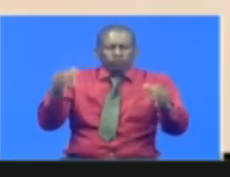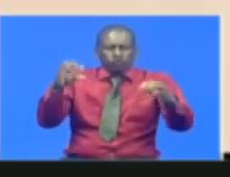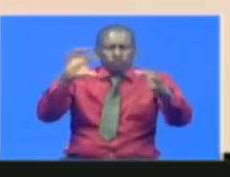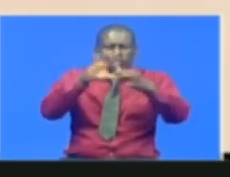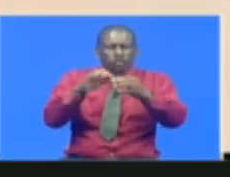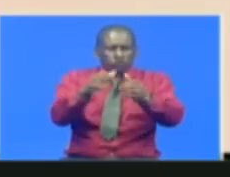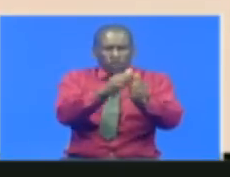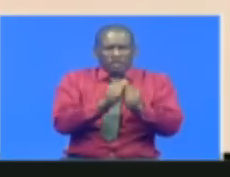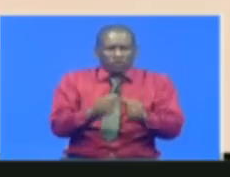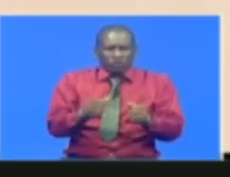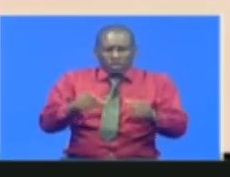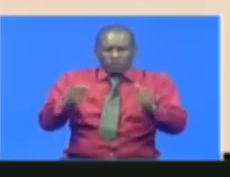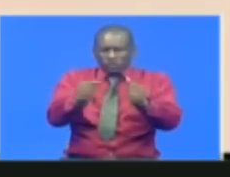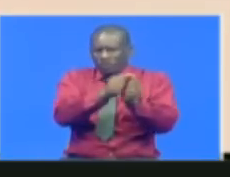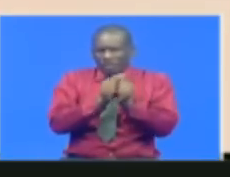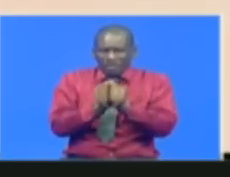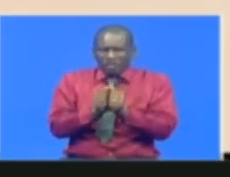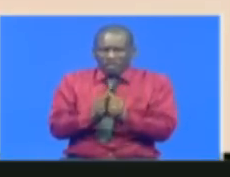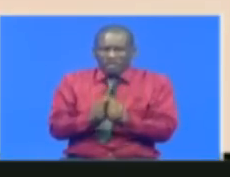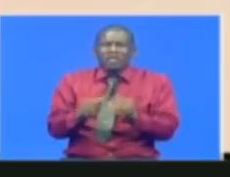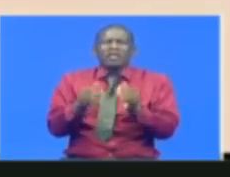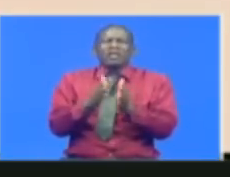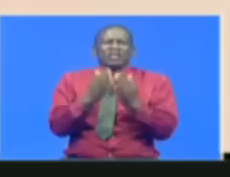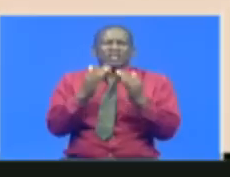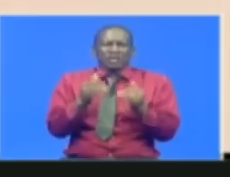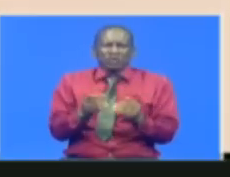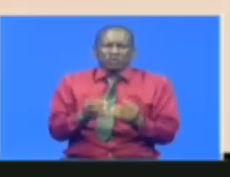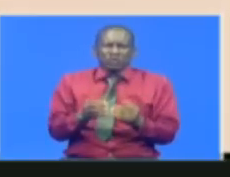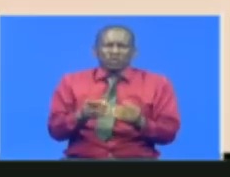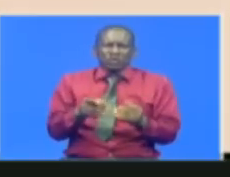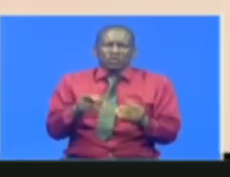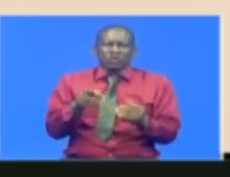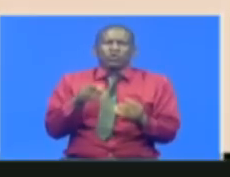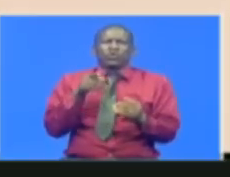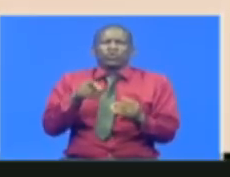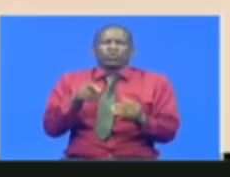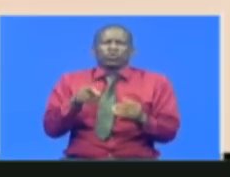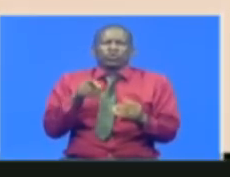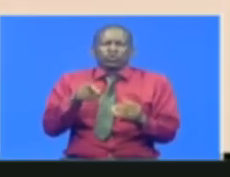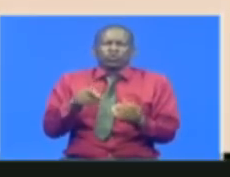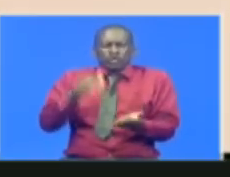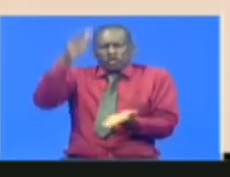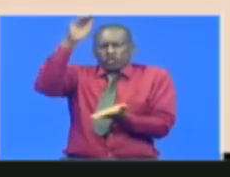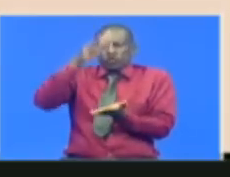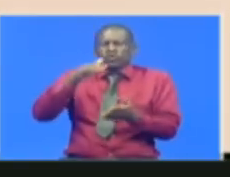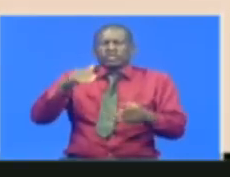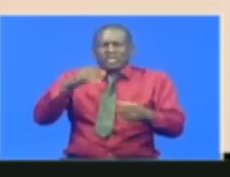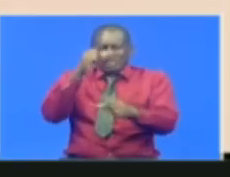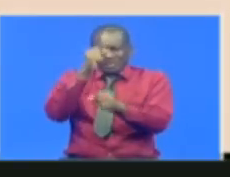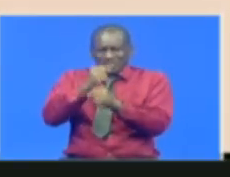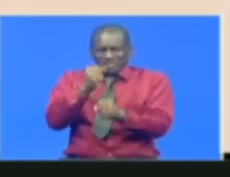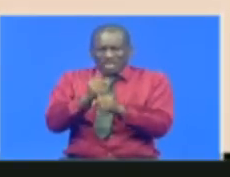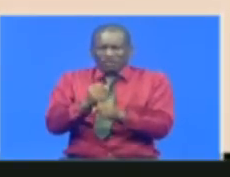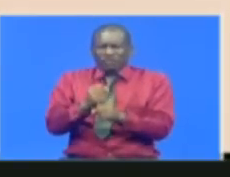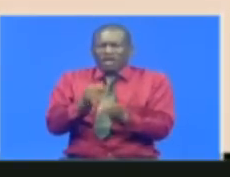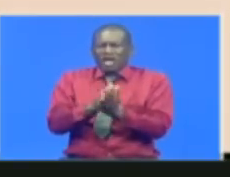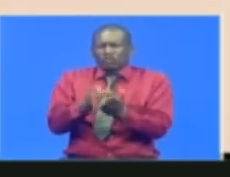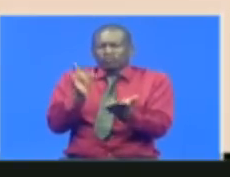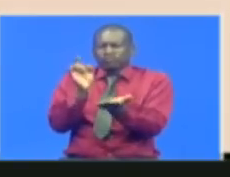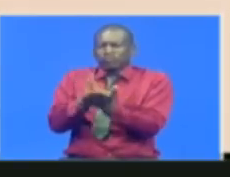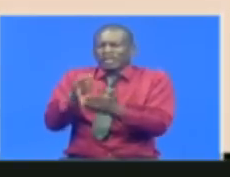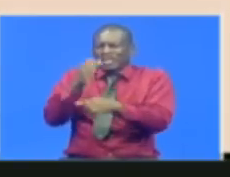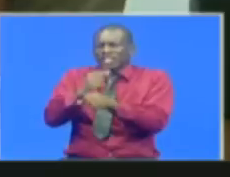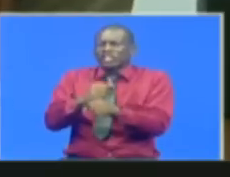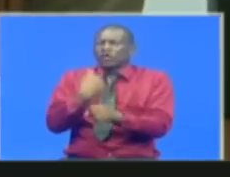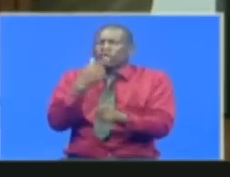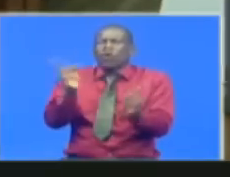Are we together? And you right size by getting the staff that is not required out of